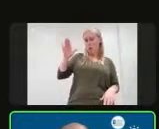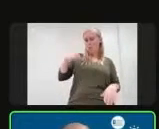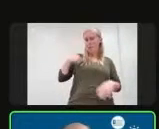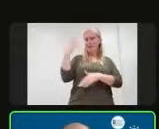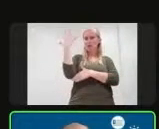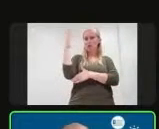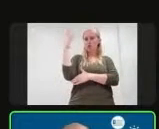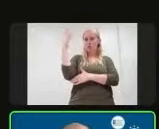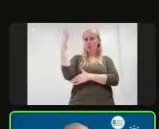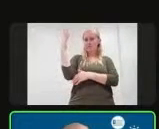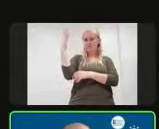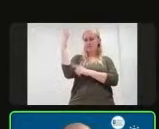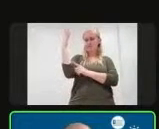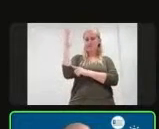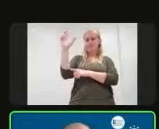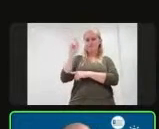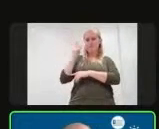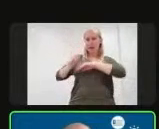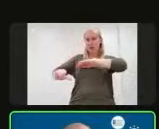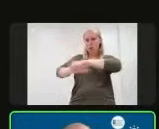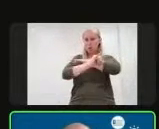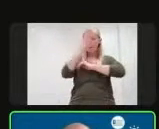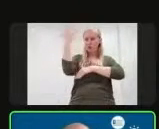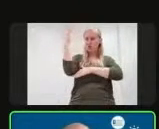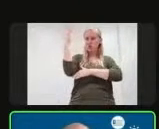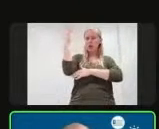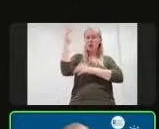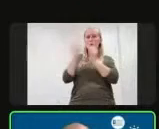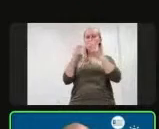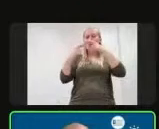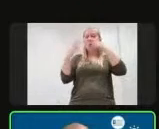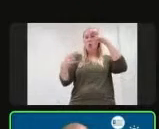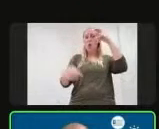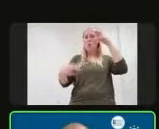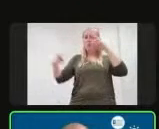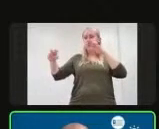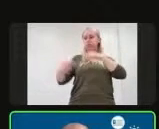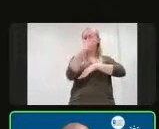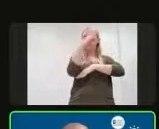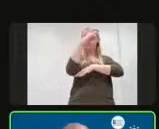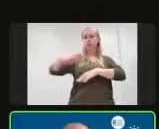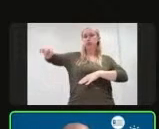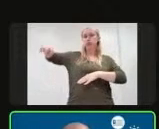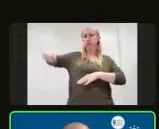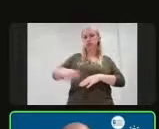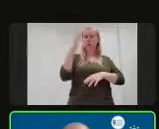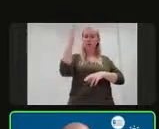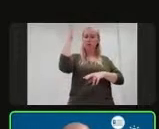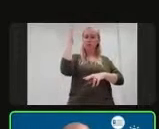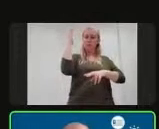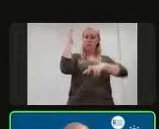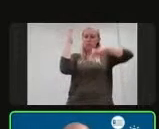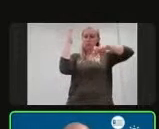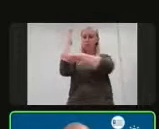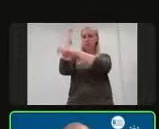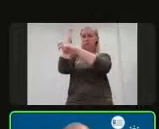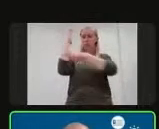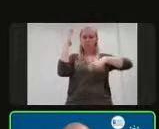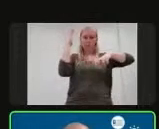tree. There was a tree in the backyard, and we had a rope swing. And so what I would do is I